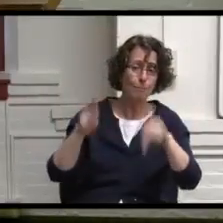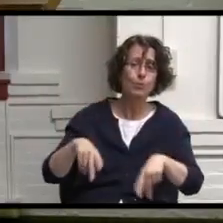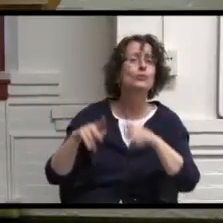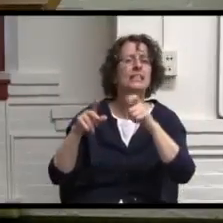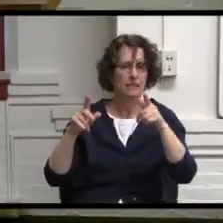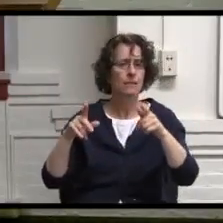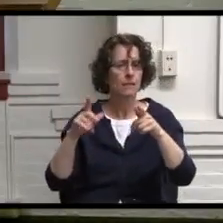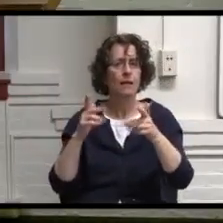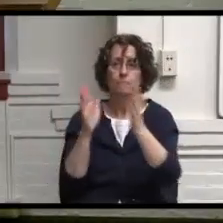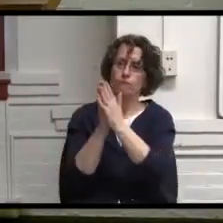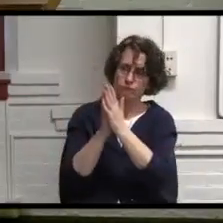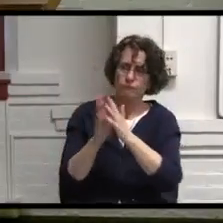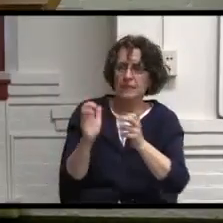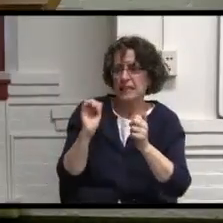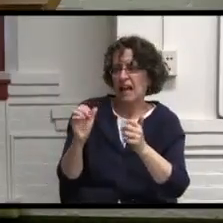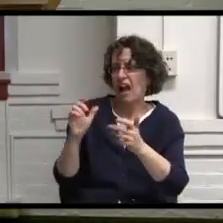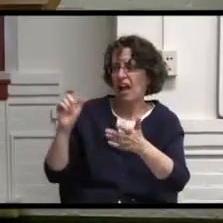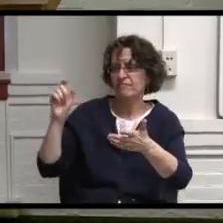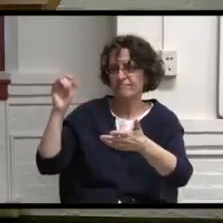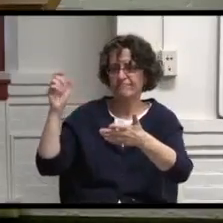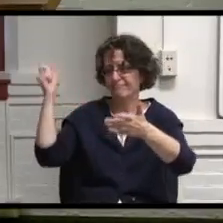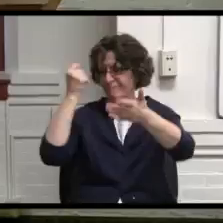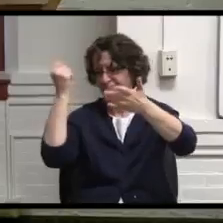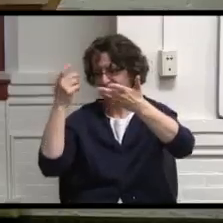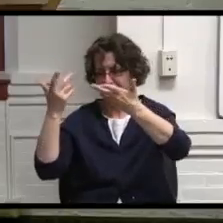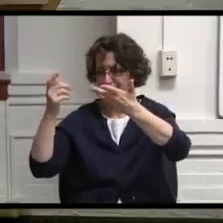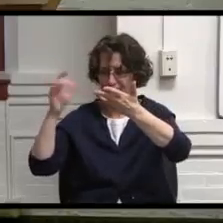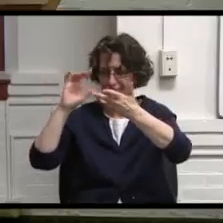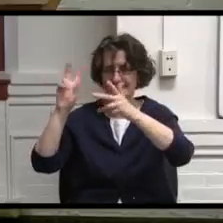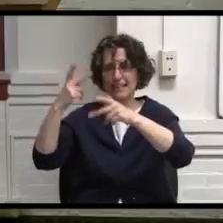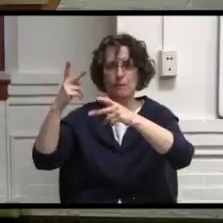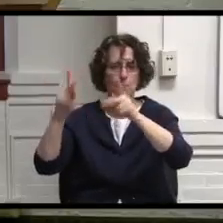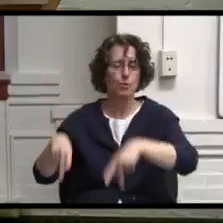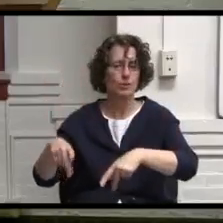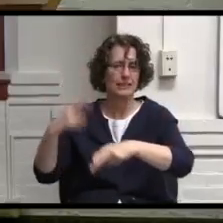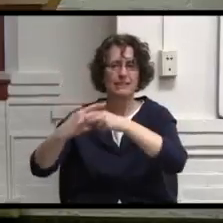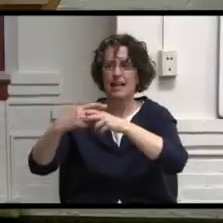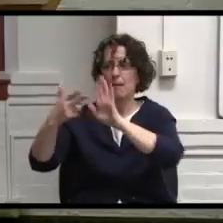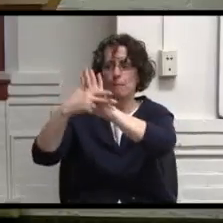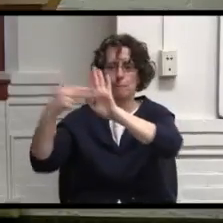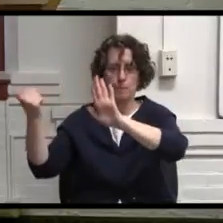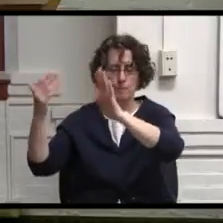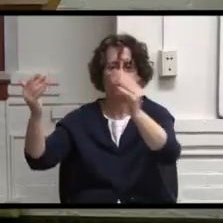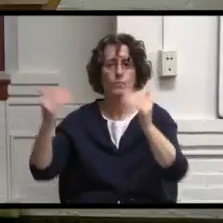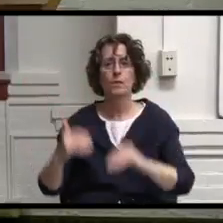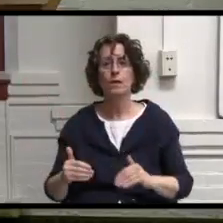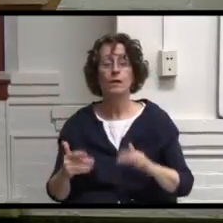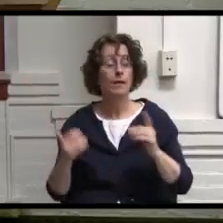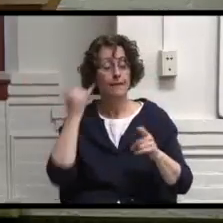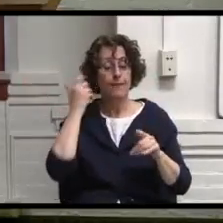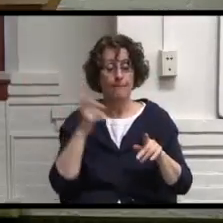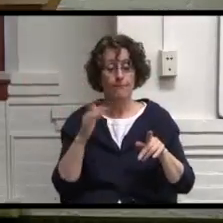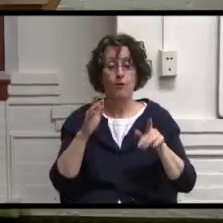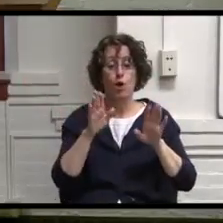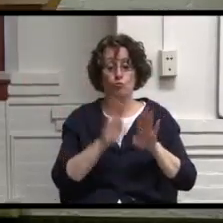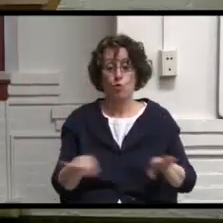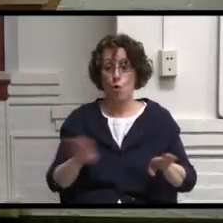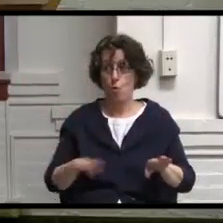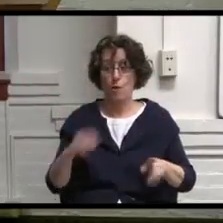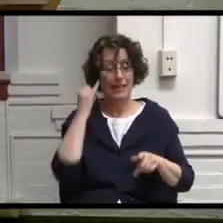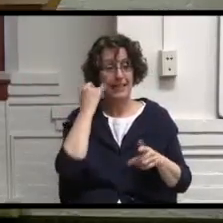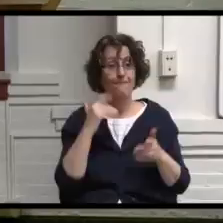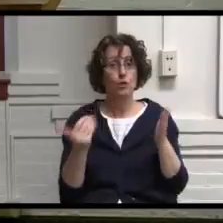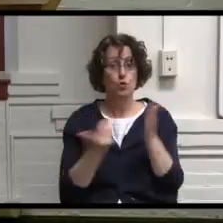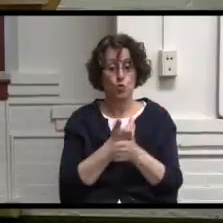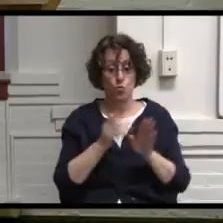Headstones, the placement of a headstone shall conform to the direction of those in place in an existing row. When establishing a new row of